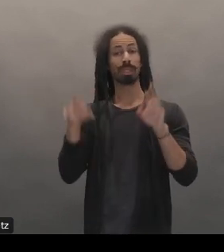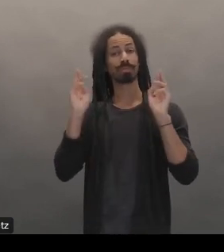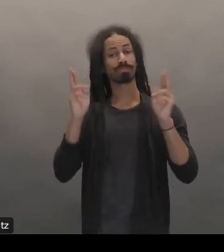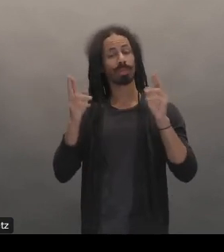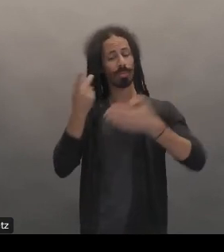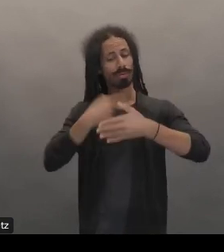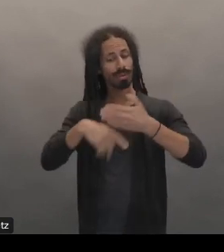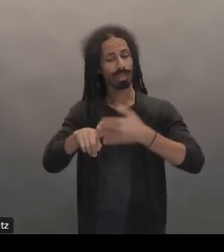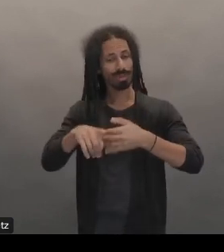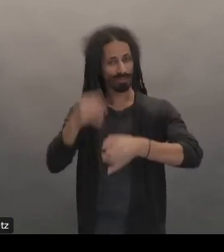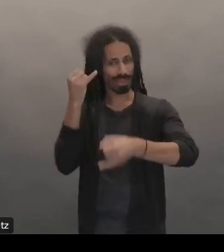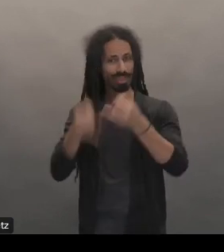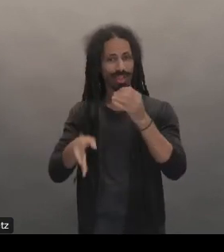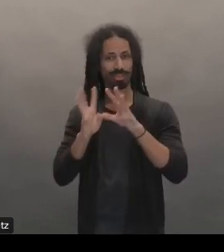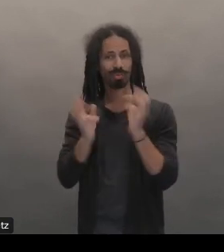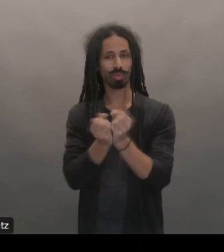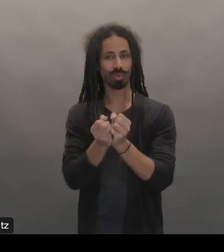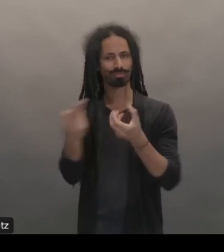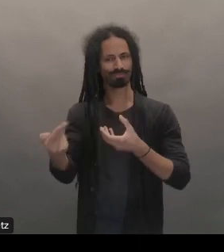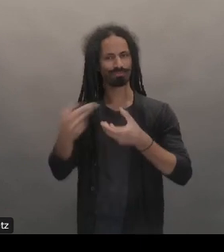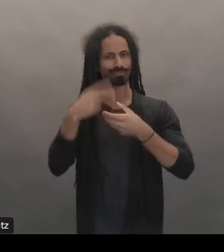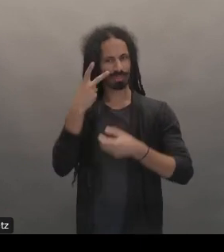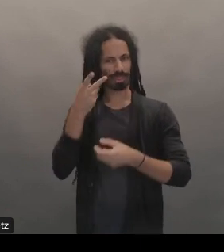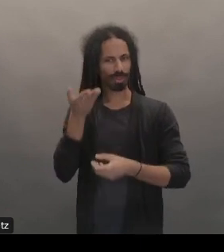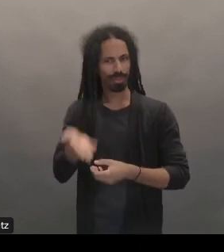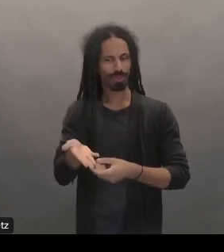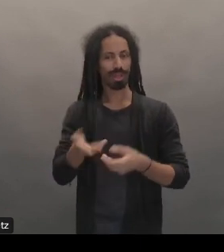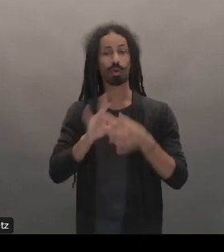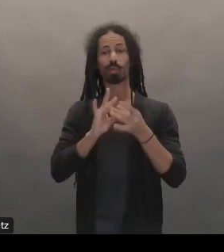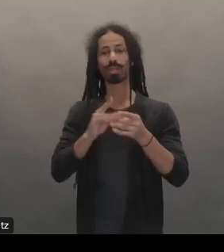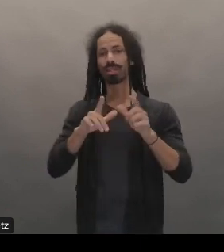our final workshop on language and